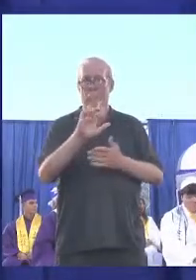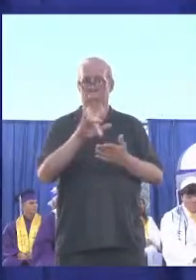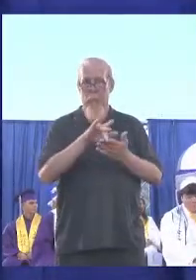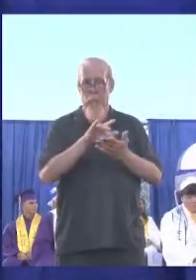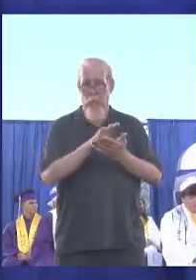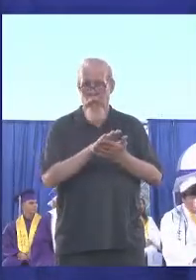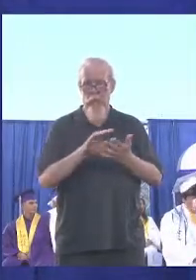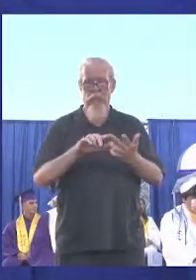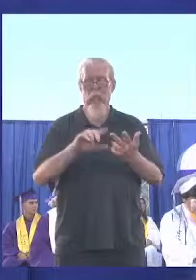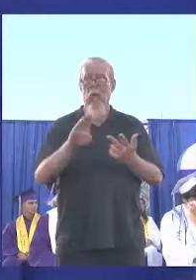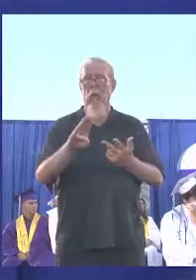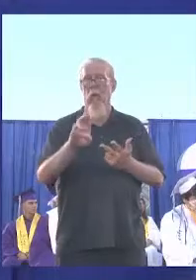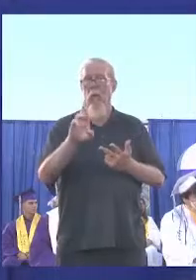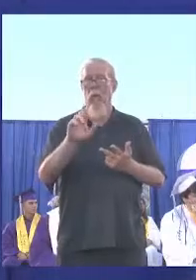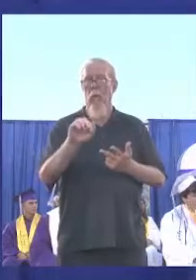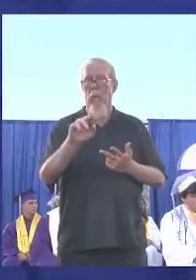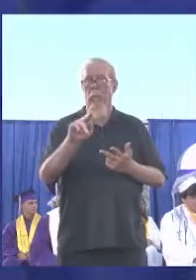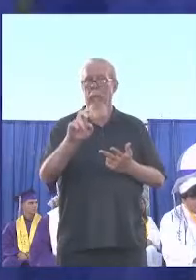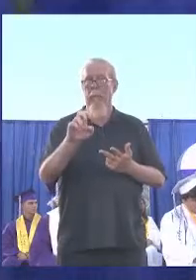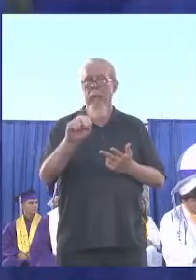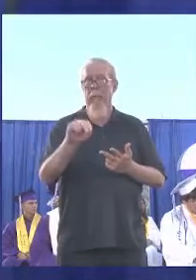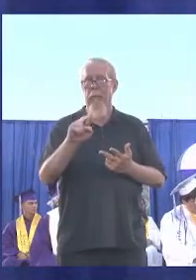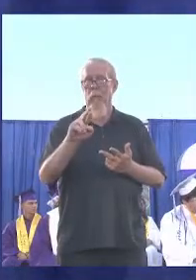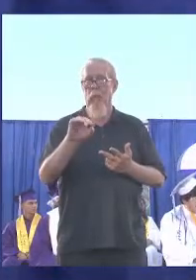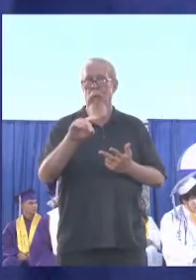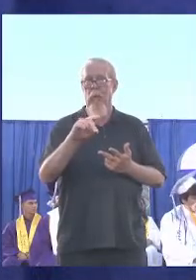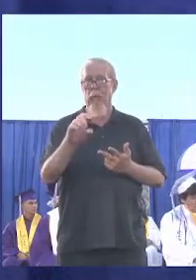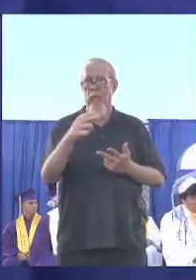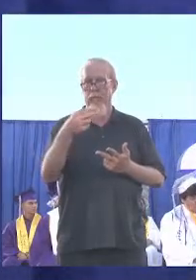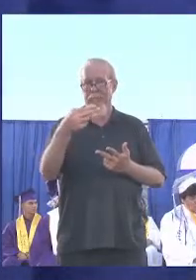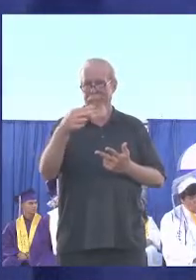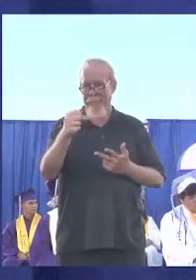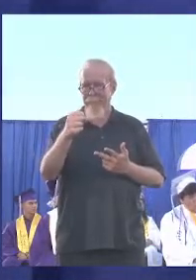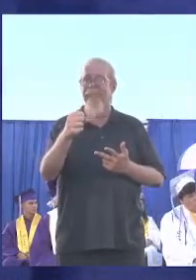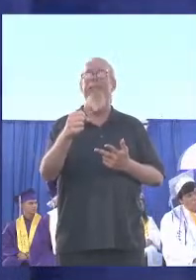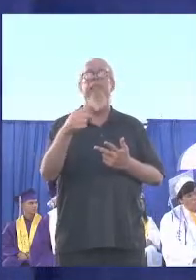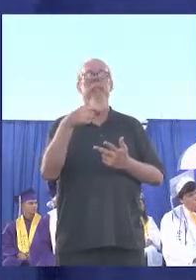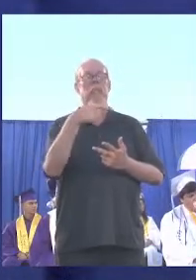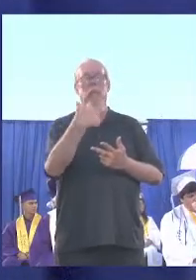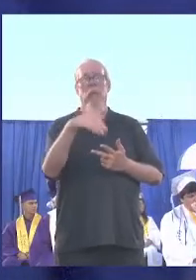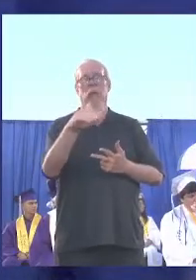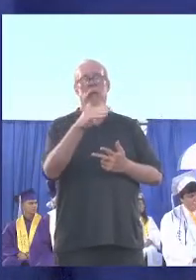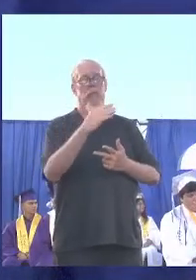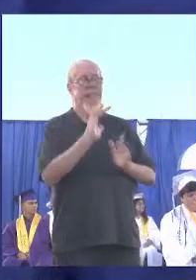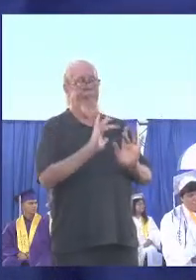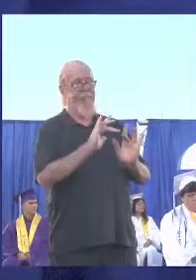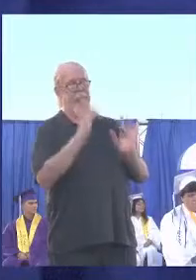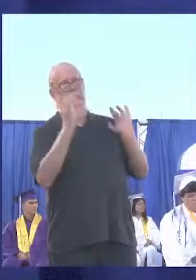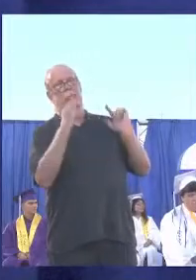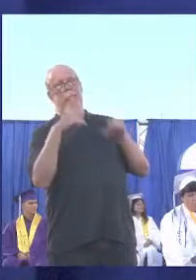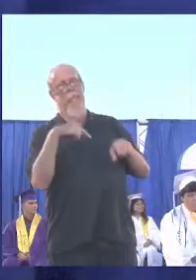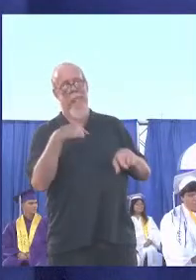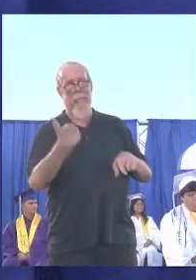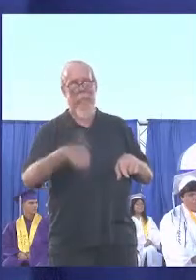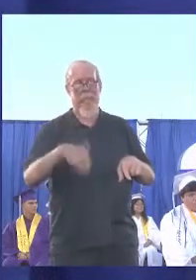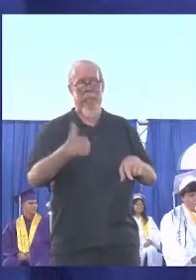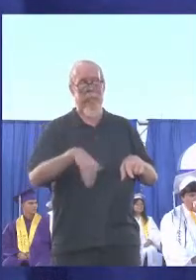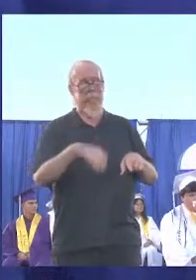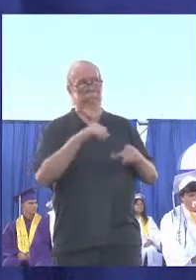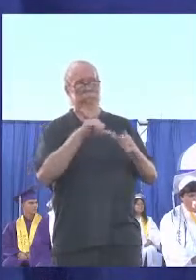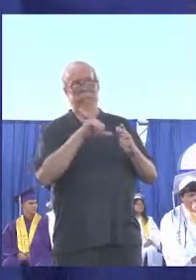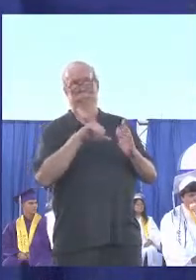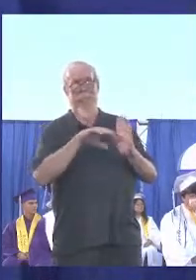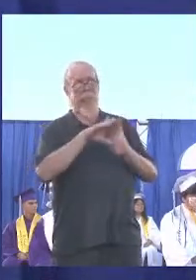proven to be academically exceptional as a standout at Brackenridge High School, having been enrolled in the early